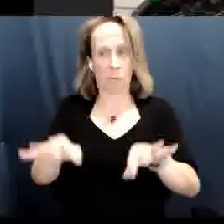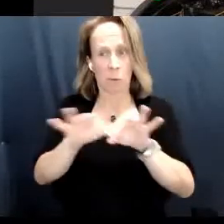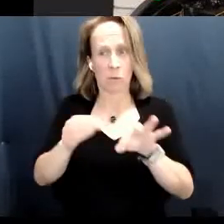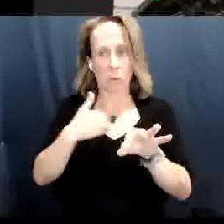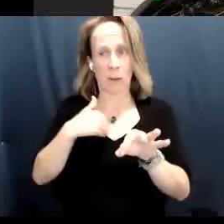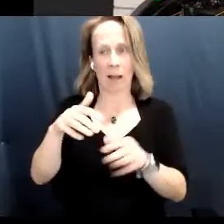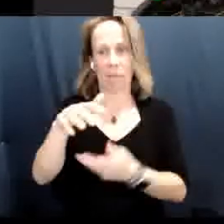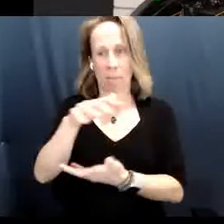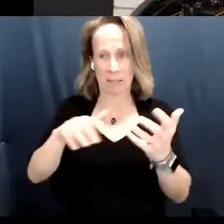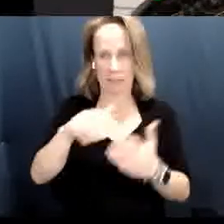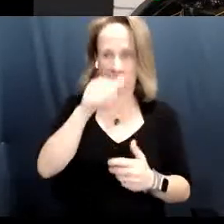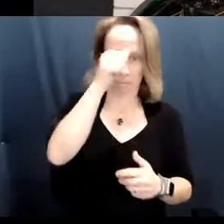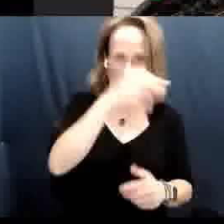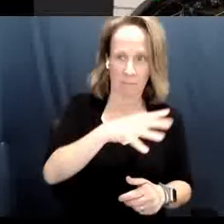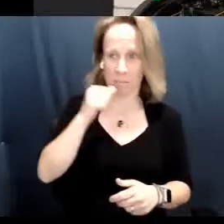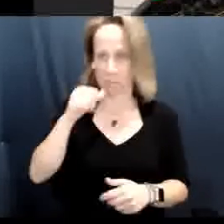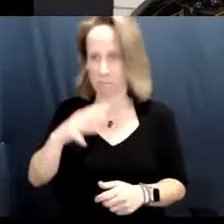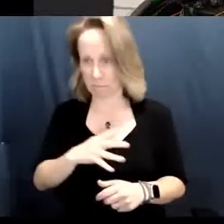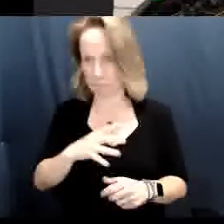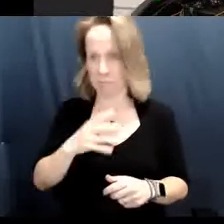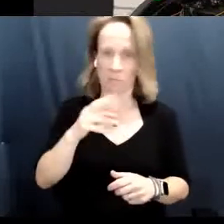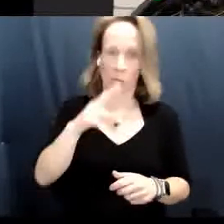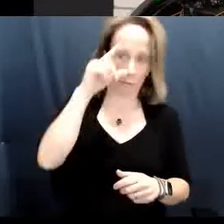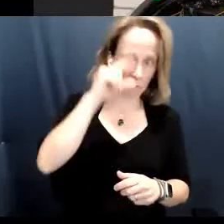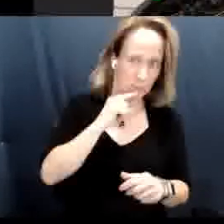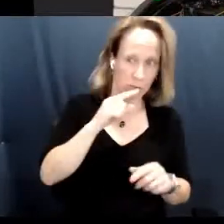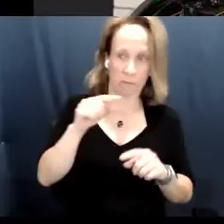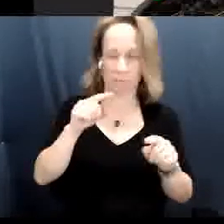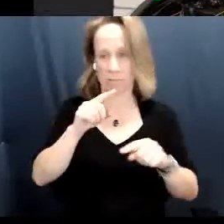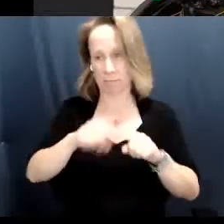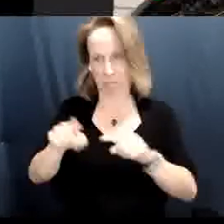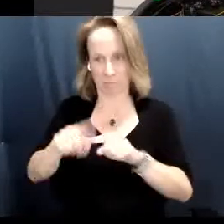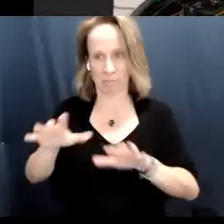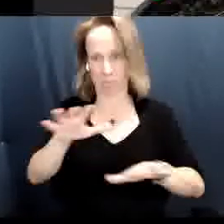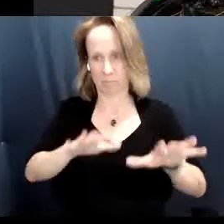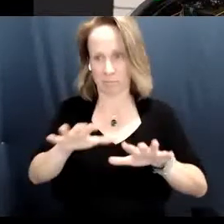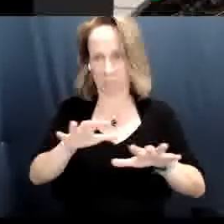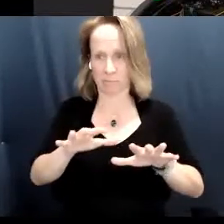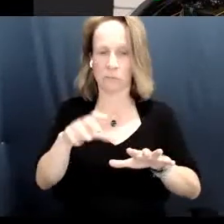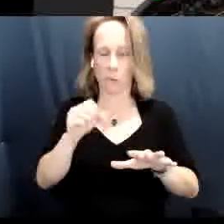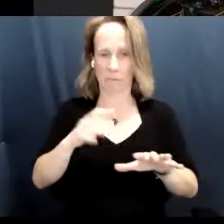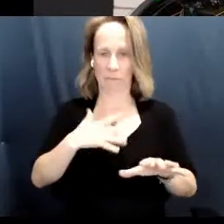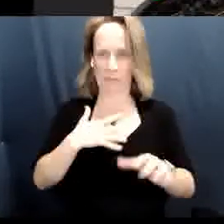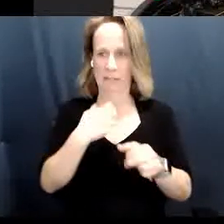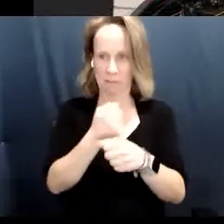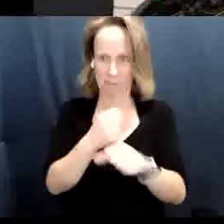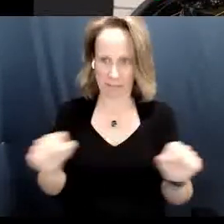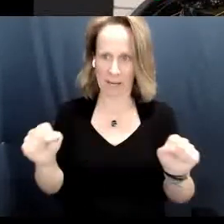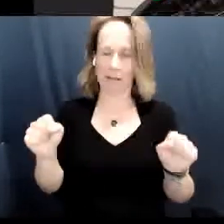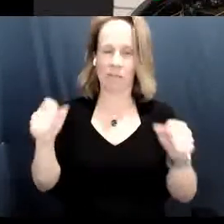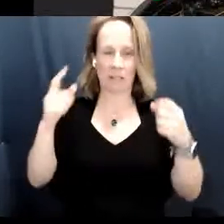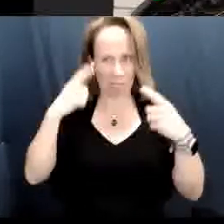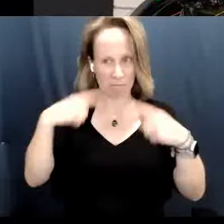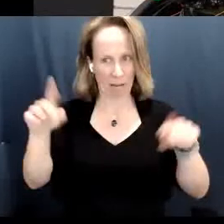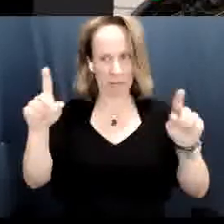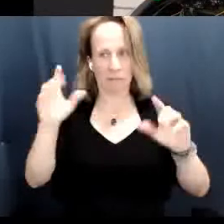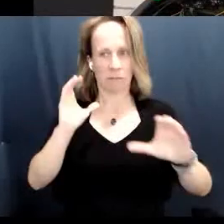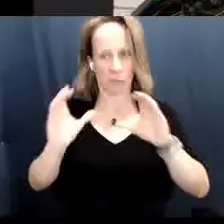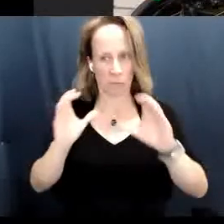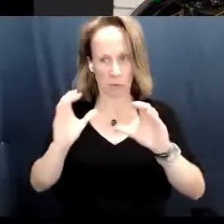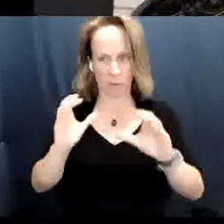to, again, demonstrate a safe and effective communication relationship amongst those with